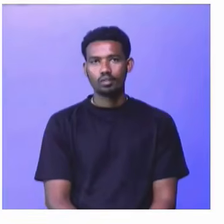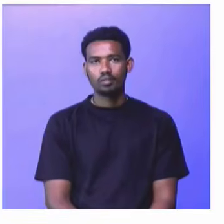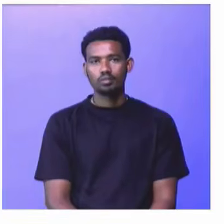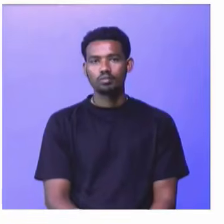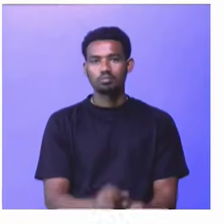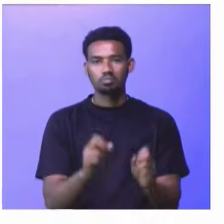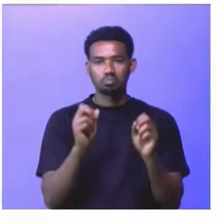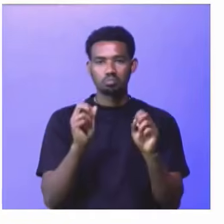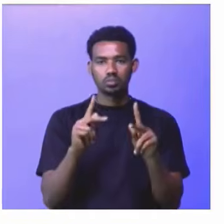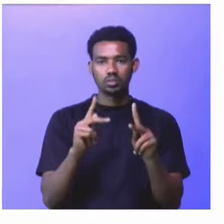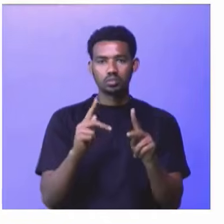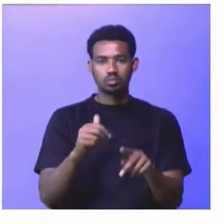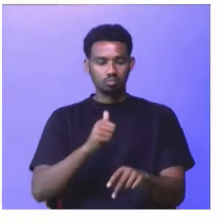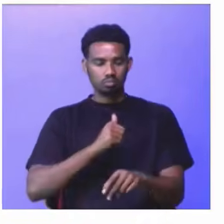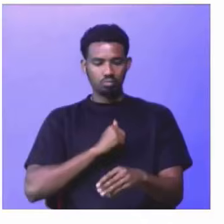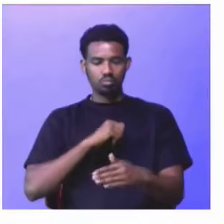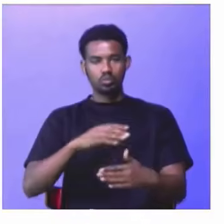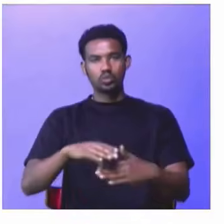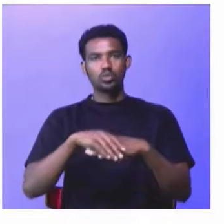introduce